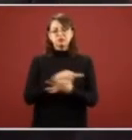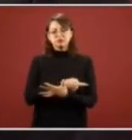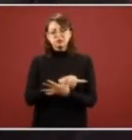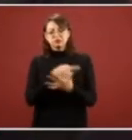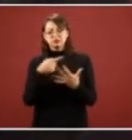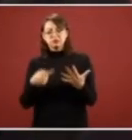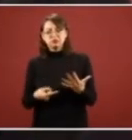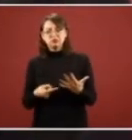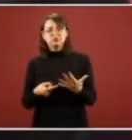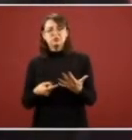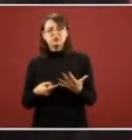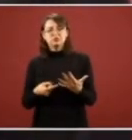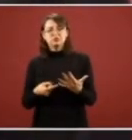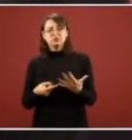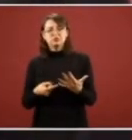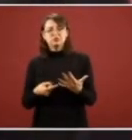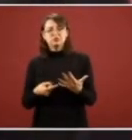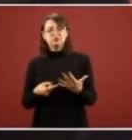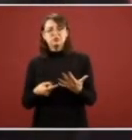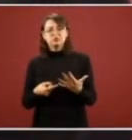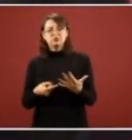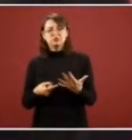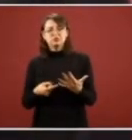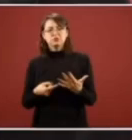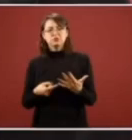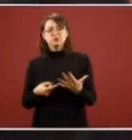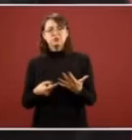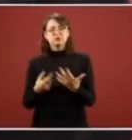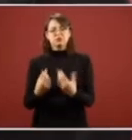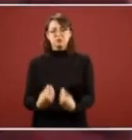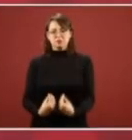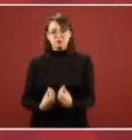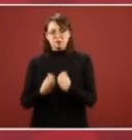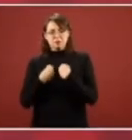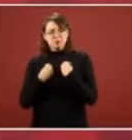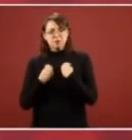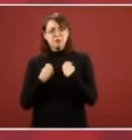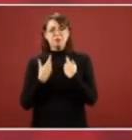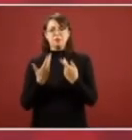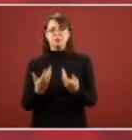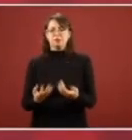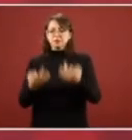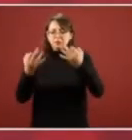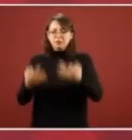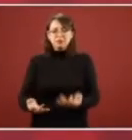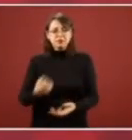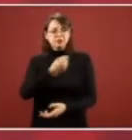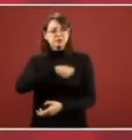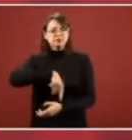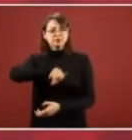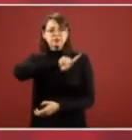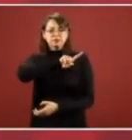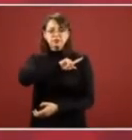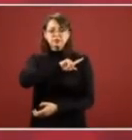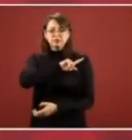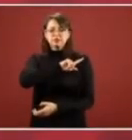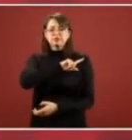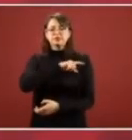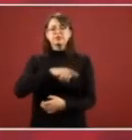Opciones de vida. Options for living. Sana.